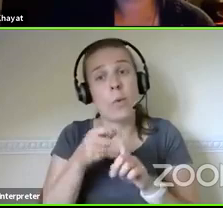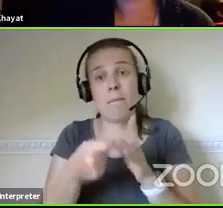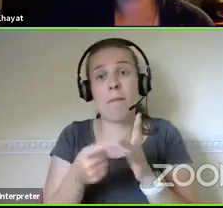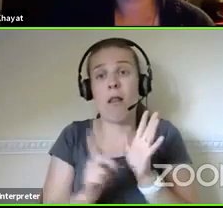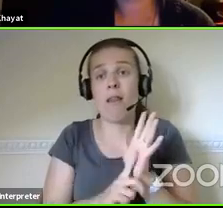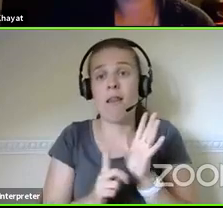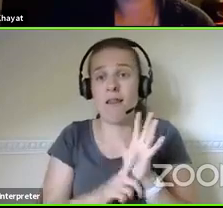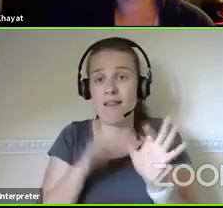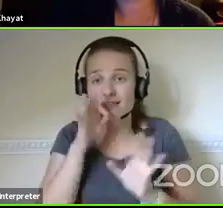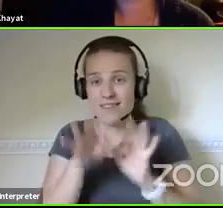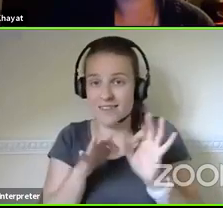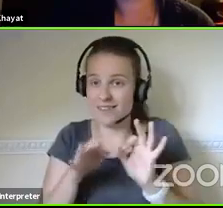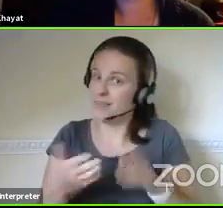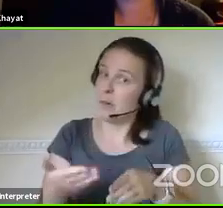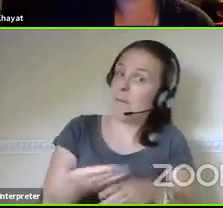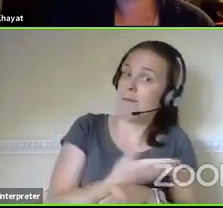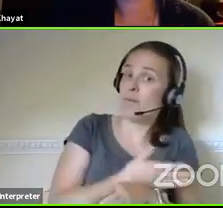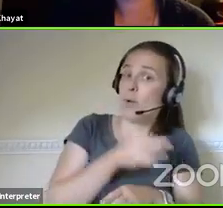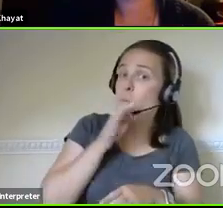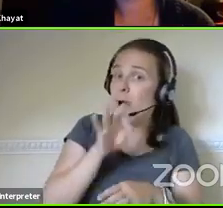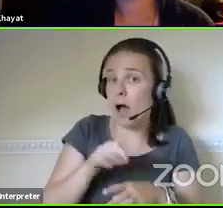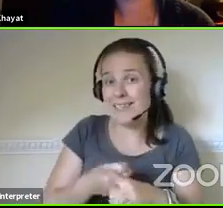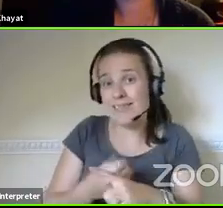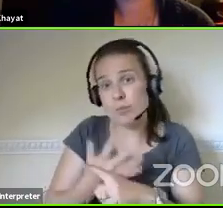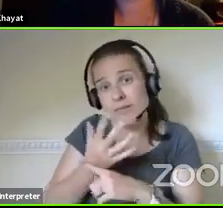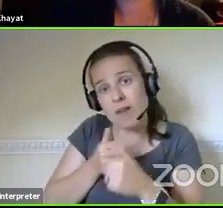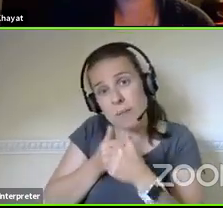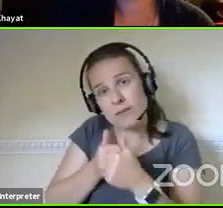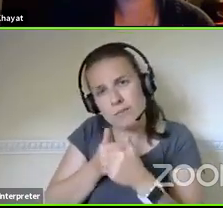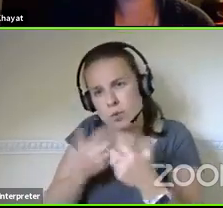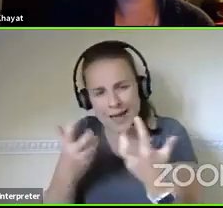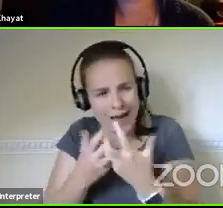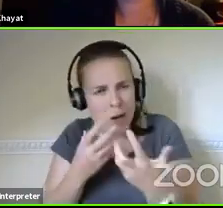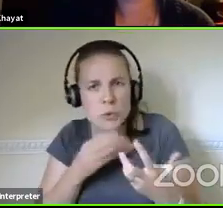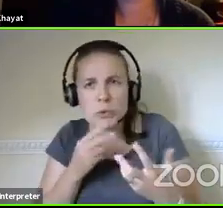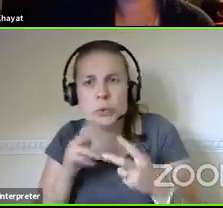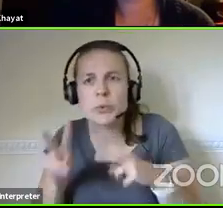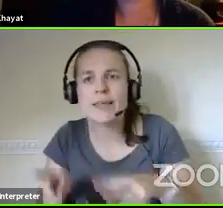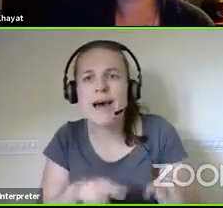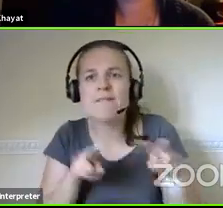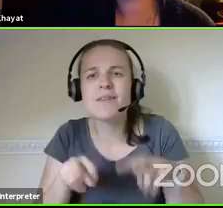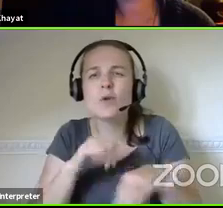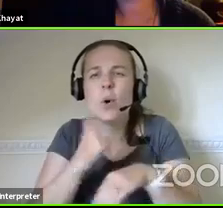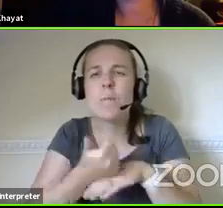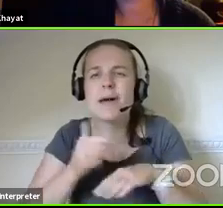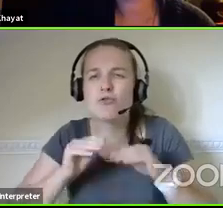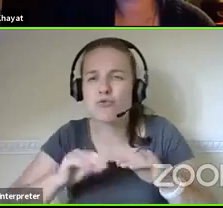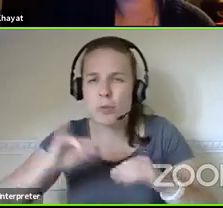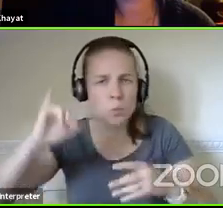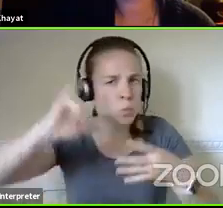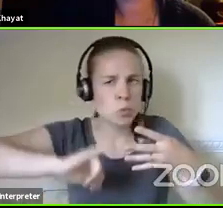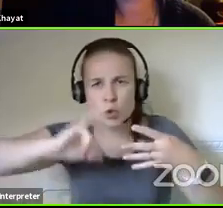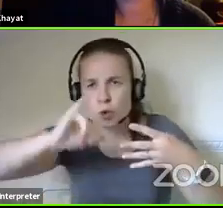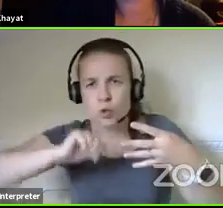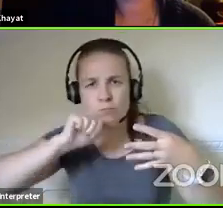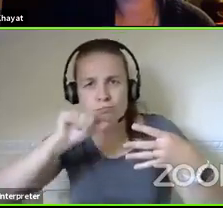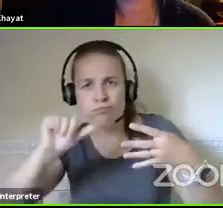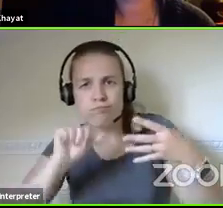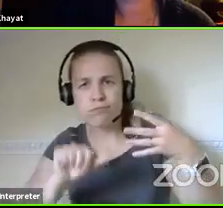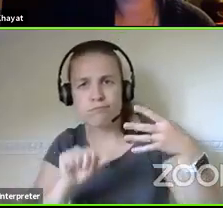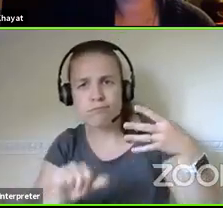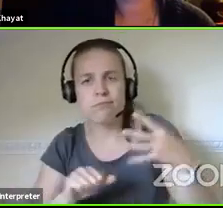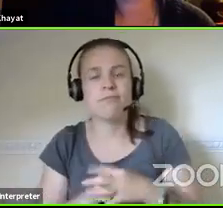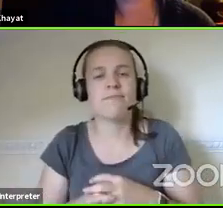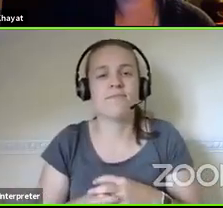we asked when we're developing support for how to use the video-based trainings effectively, which format would be your top